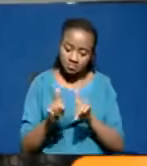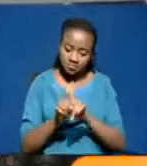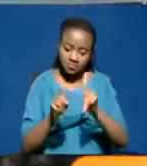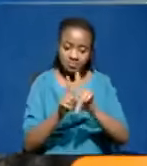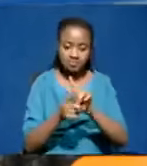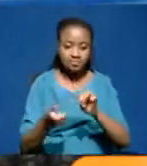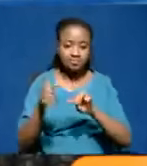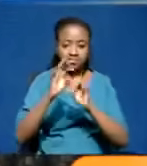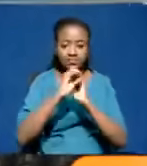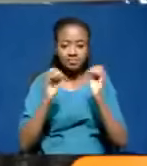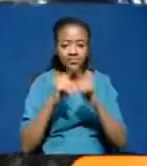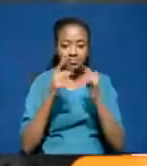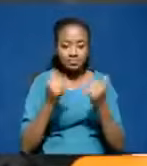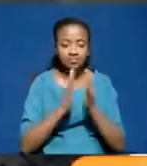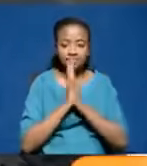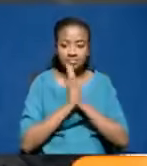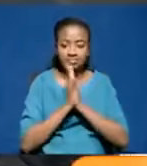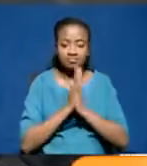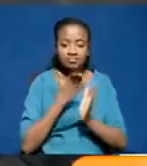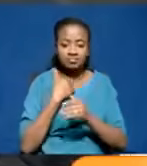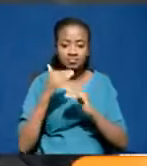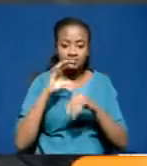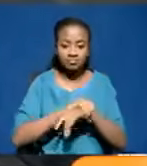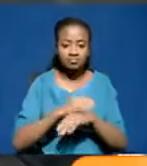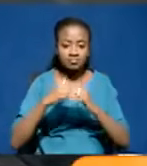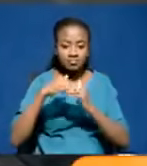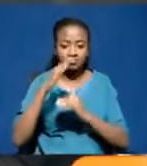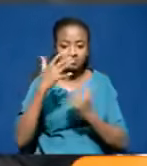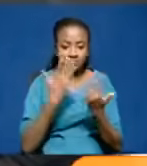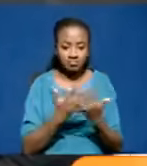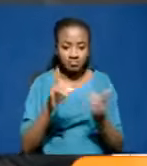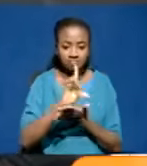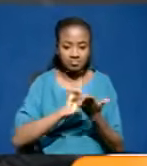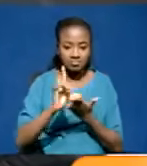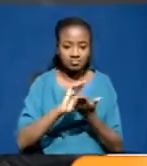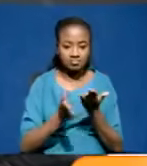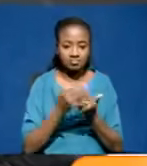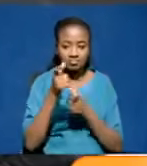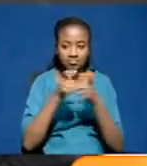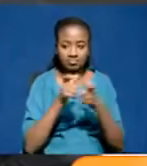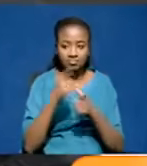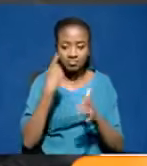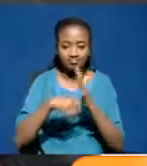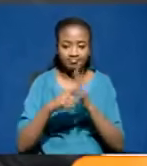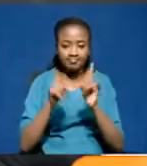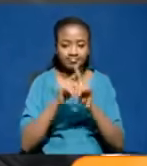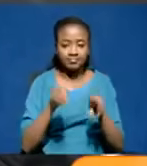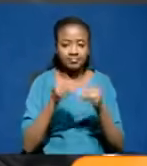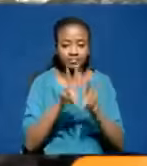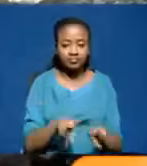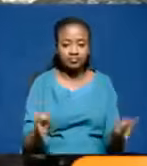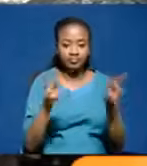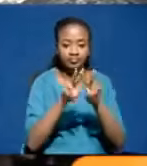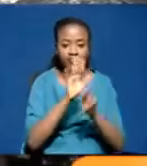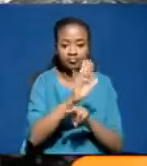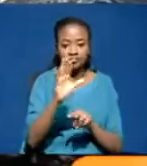and now they look forward to sourcing all the required raw materials locally to cut production costs and give value to their customers.